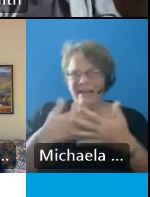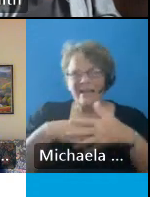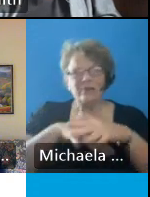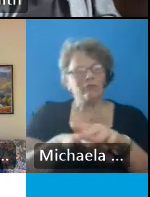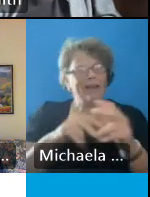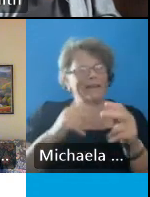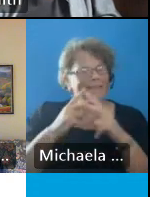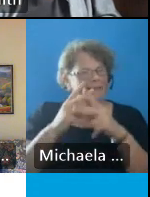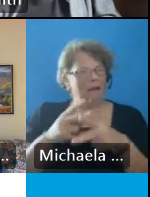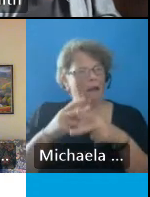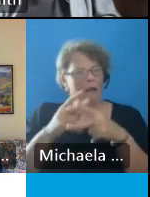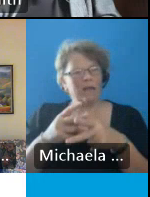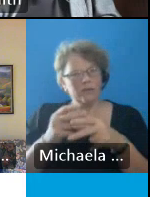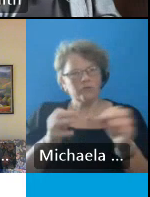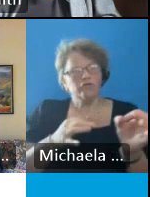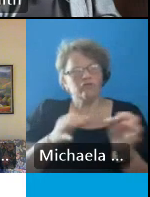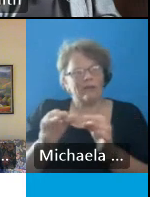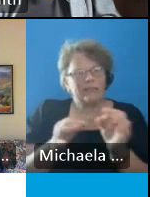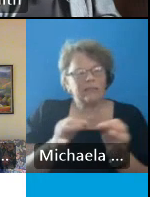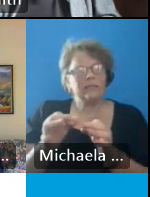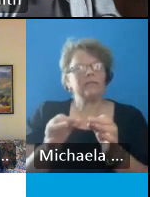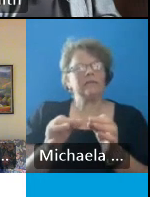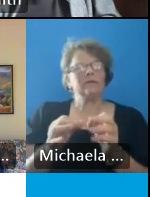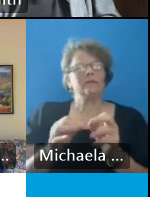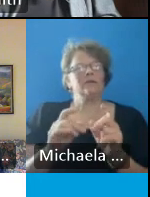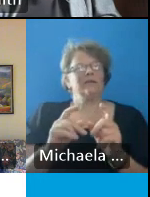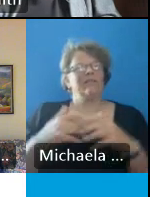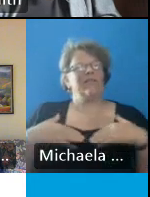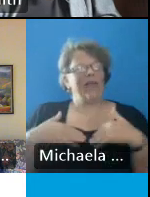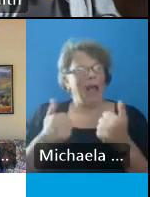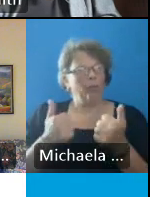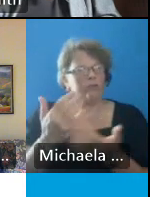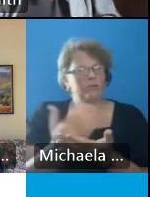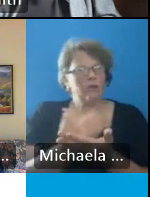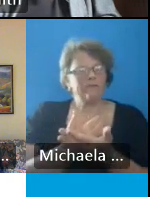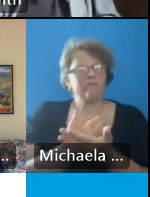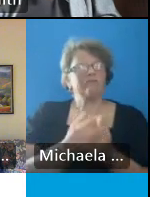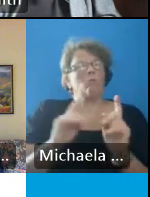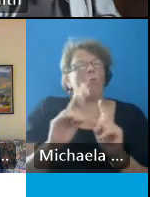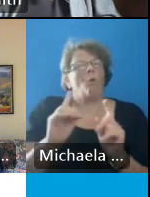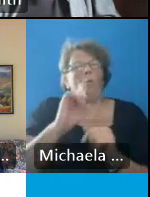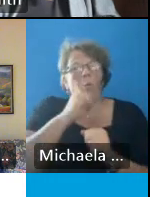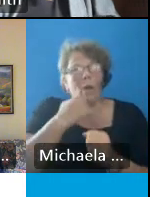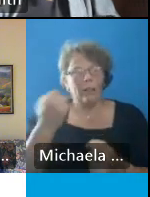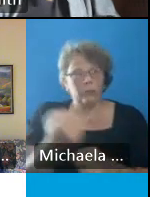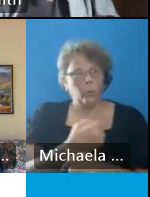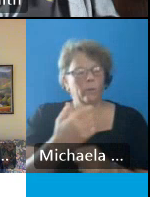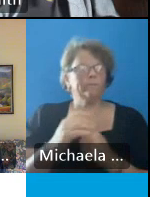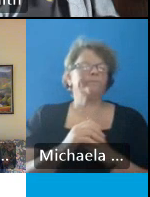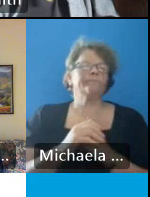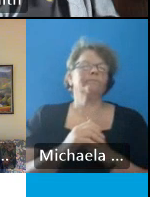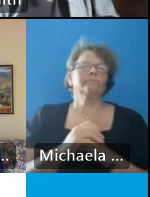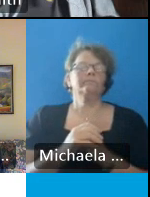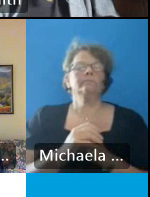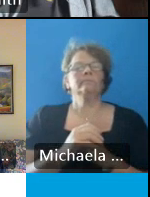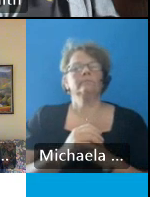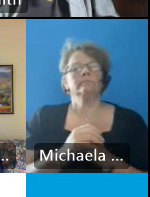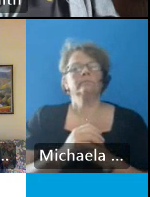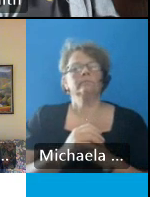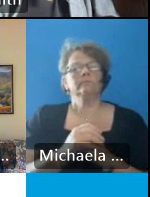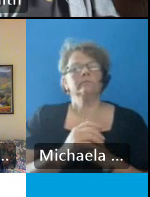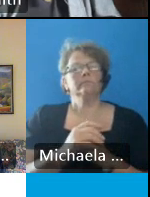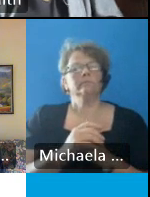strategy, and also what those particular things that the health service will do locally to advance in those key areas. So